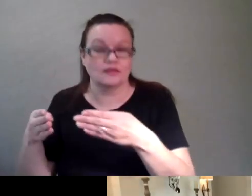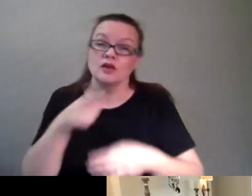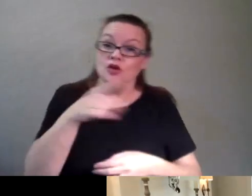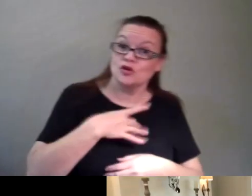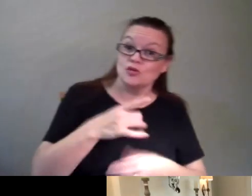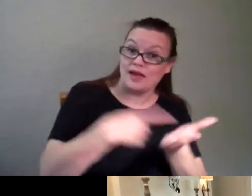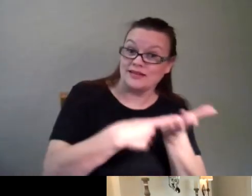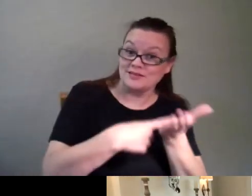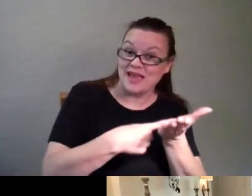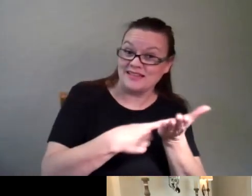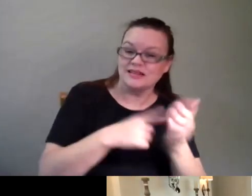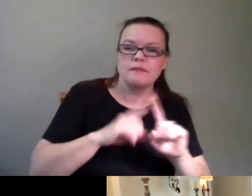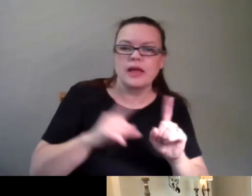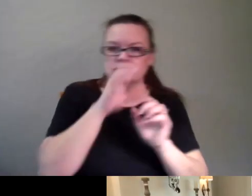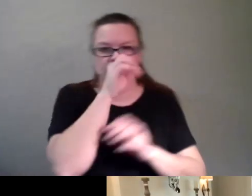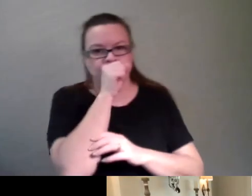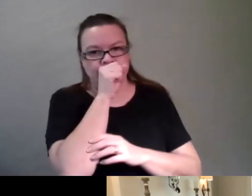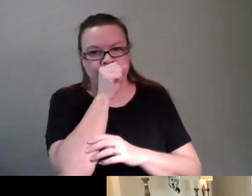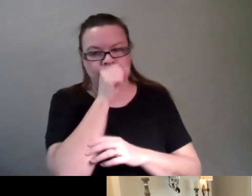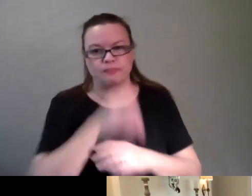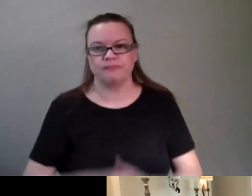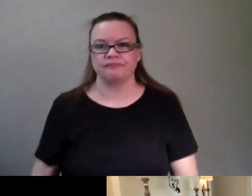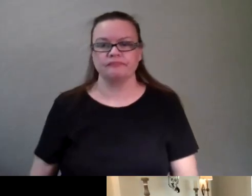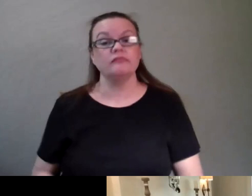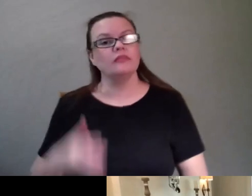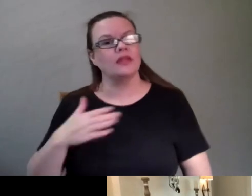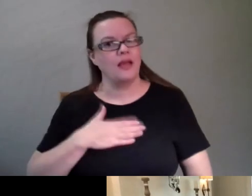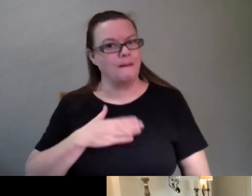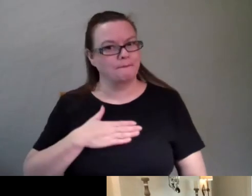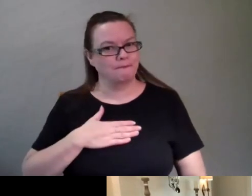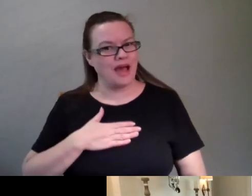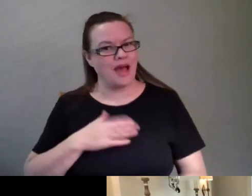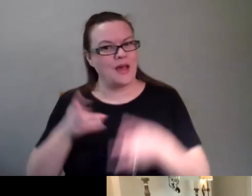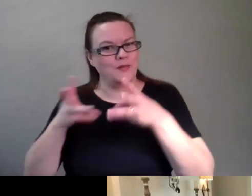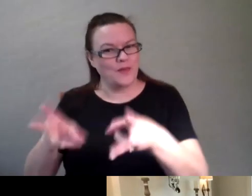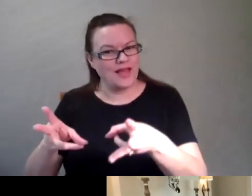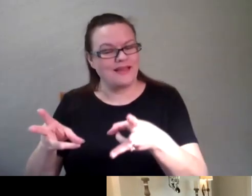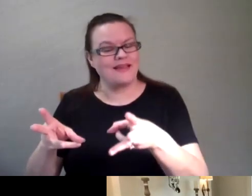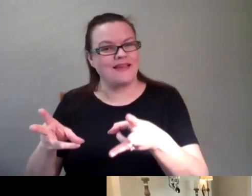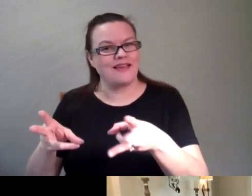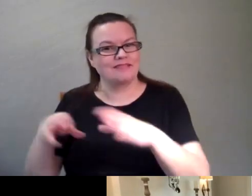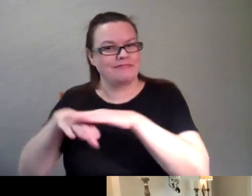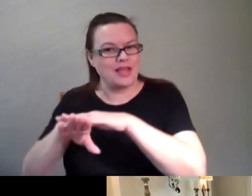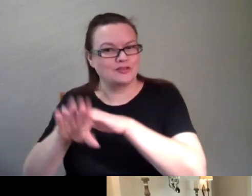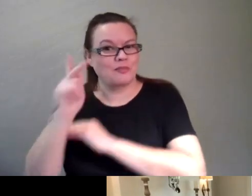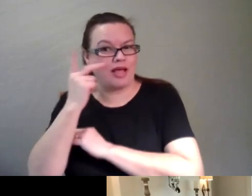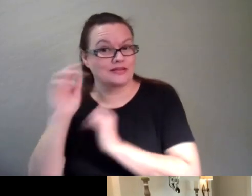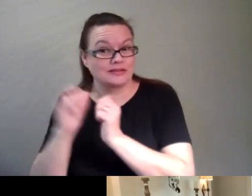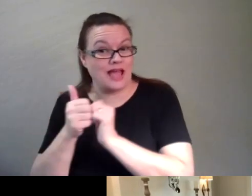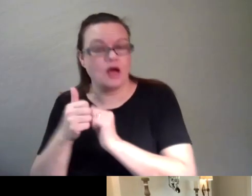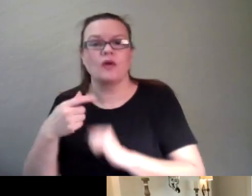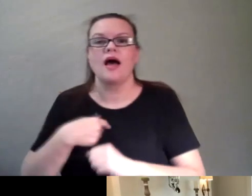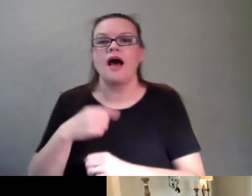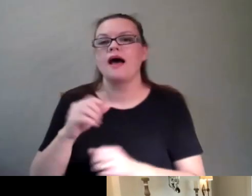gets noticed. I went a much different route than Celinda. I was in college in